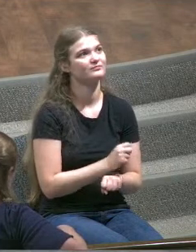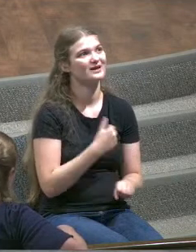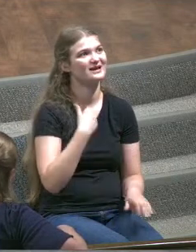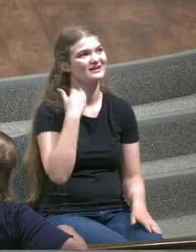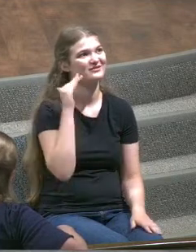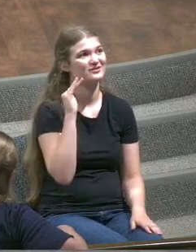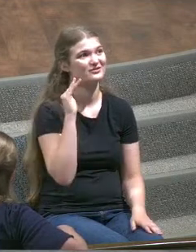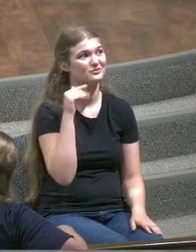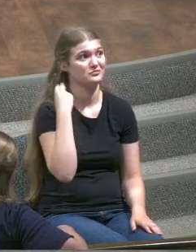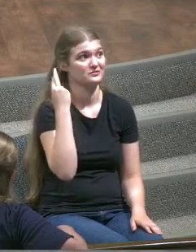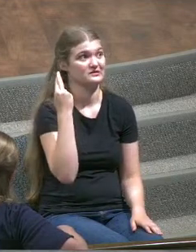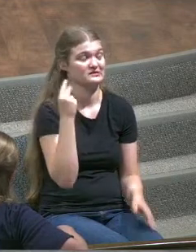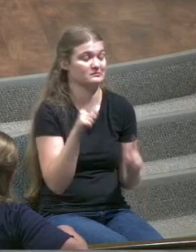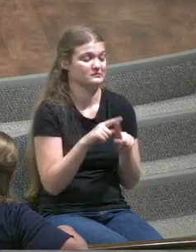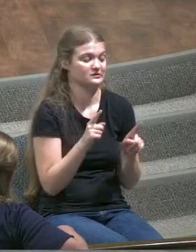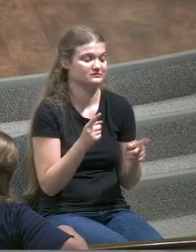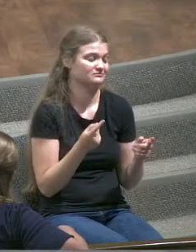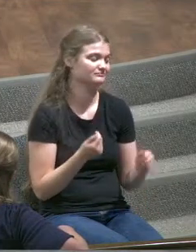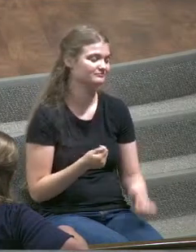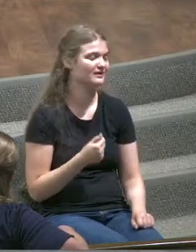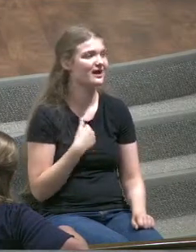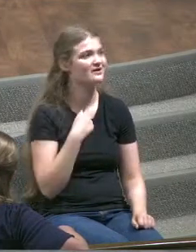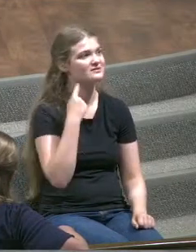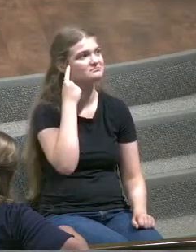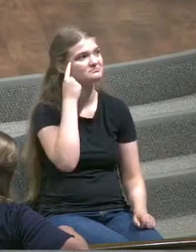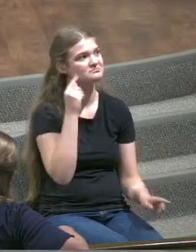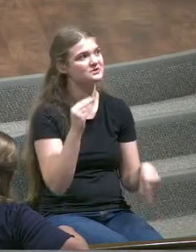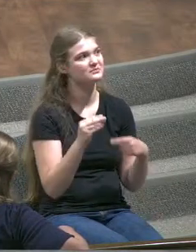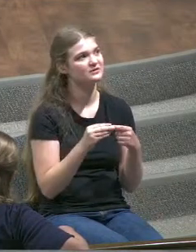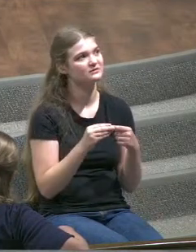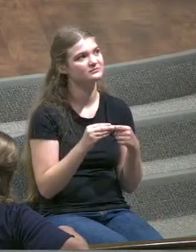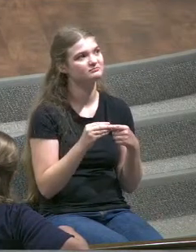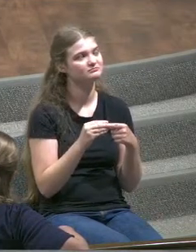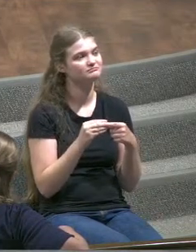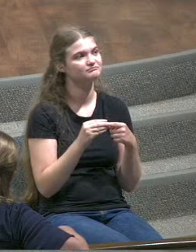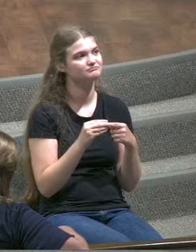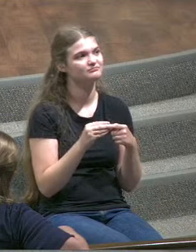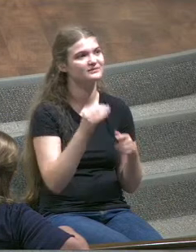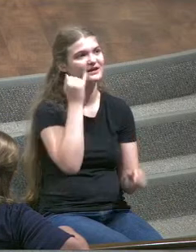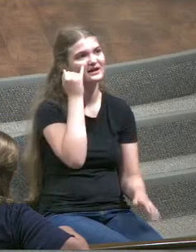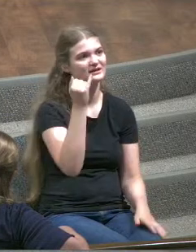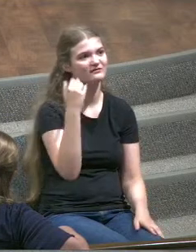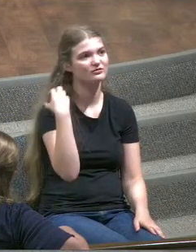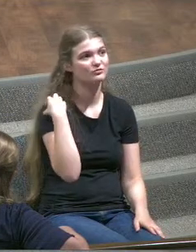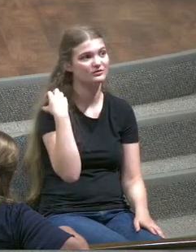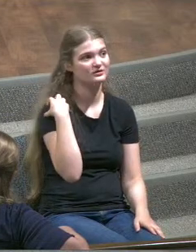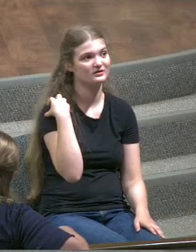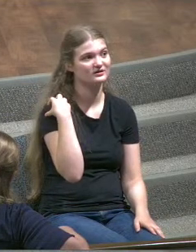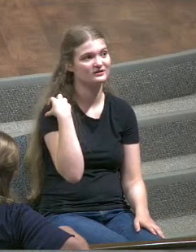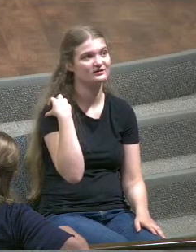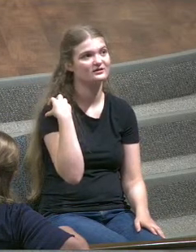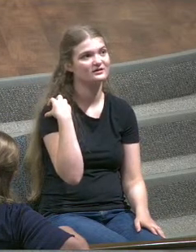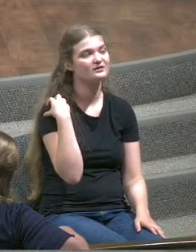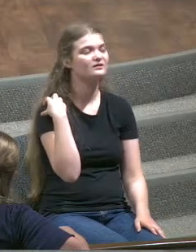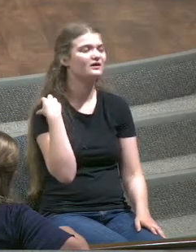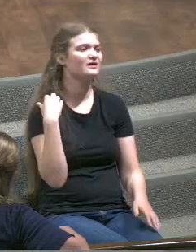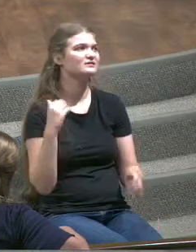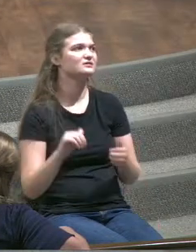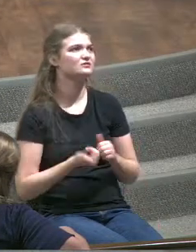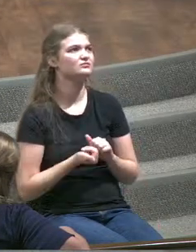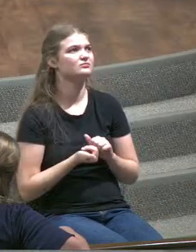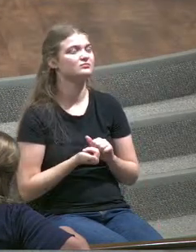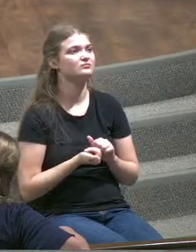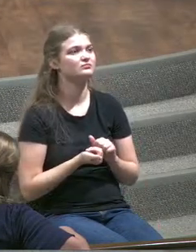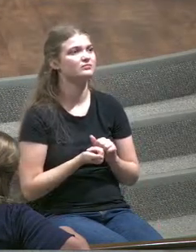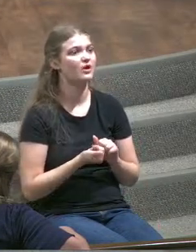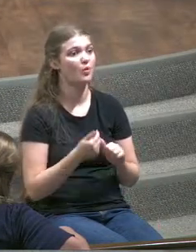I don't know why I was thinking about this, but I was thinking about with the idea of authority, that one of the